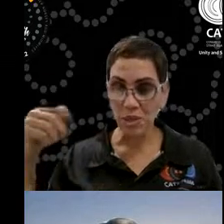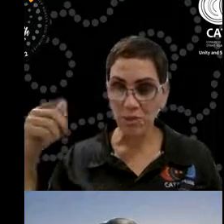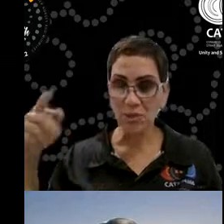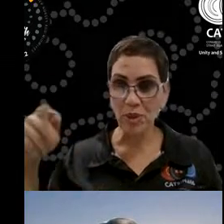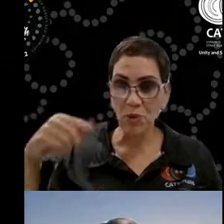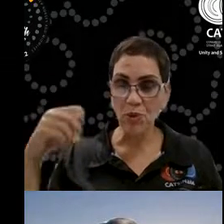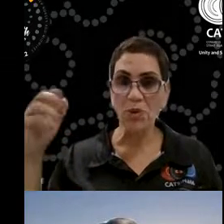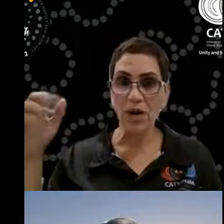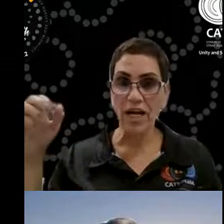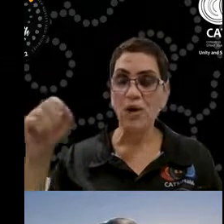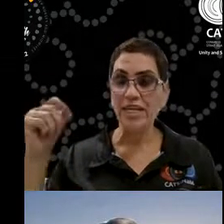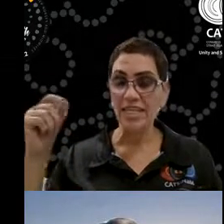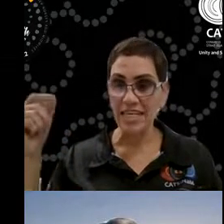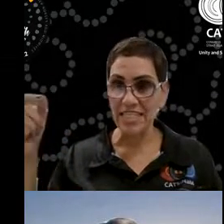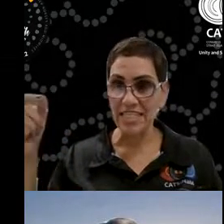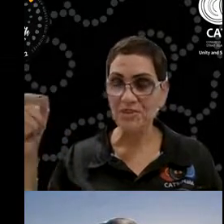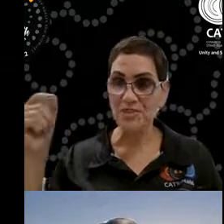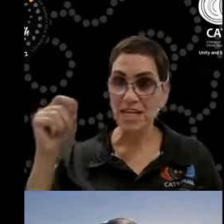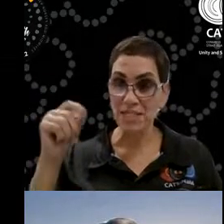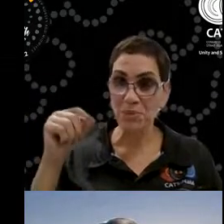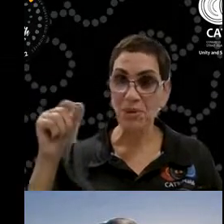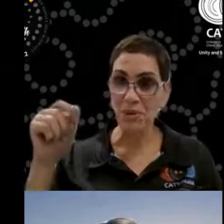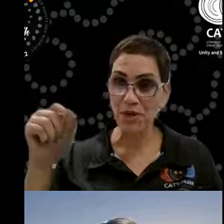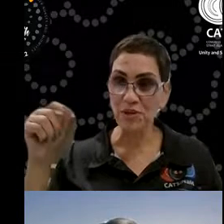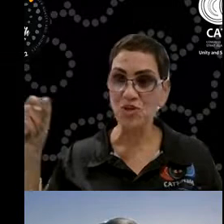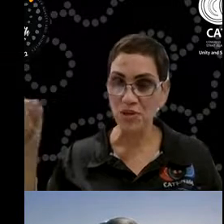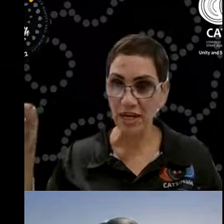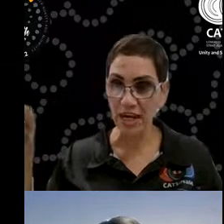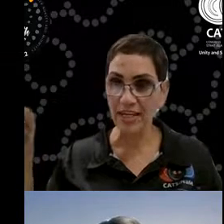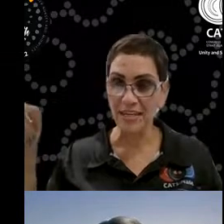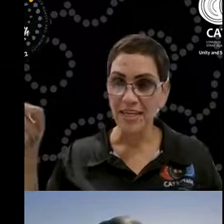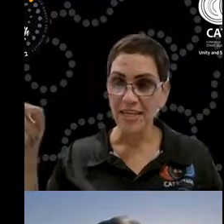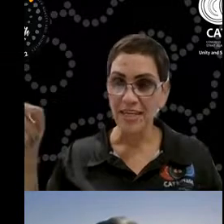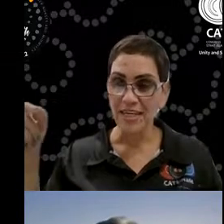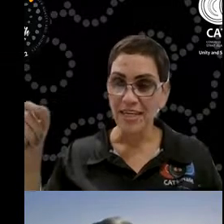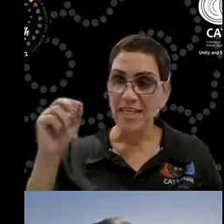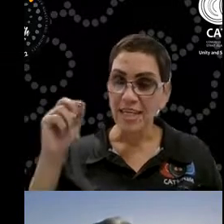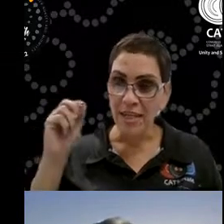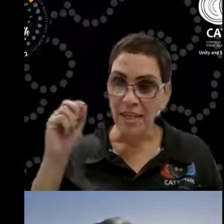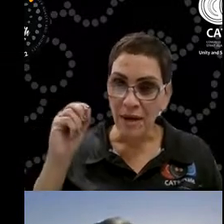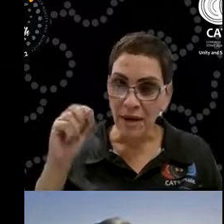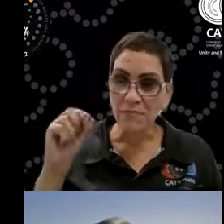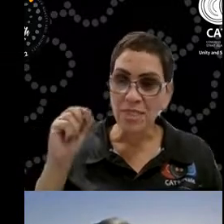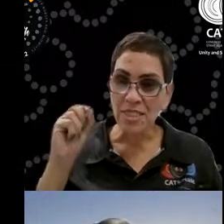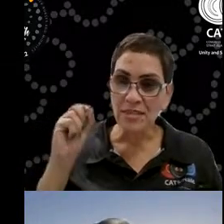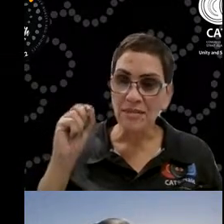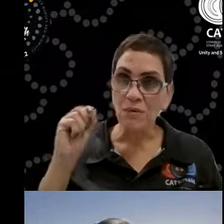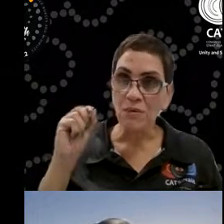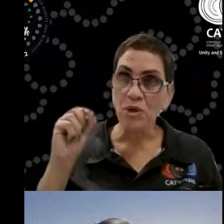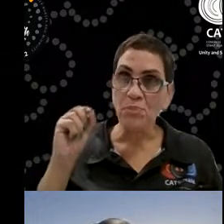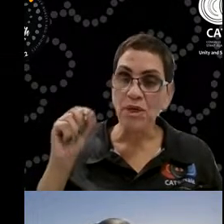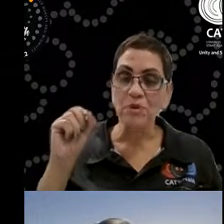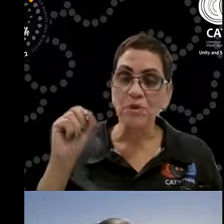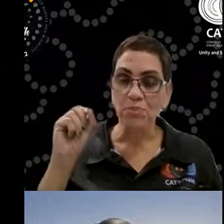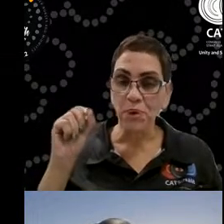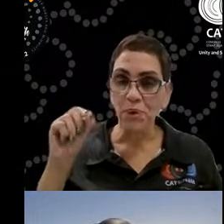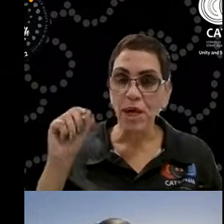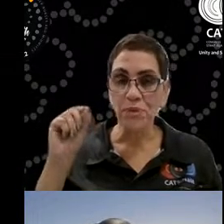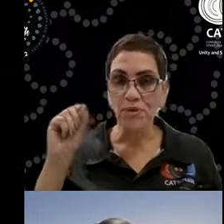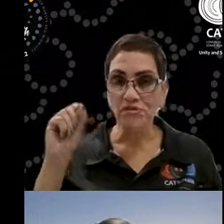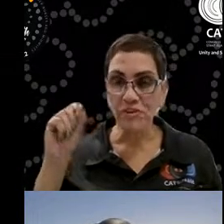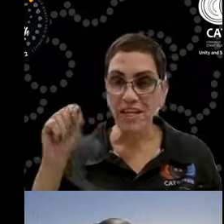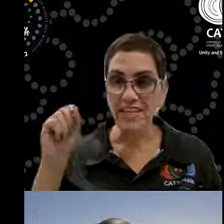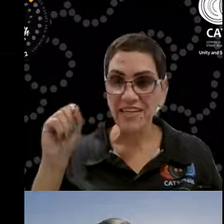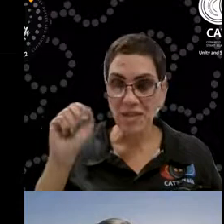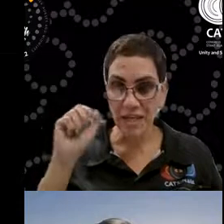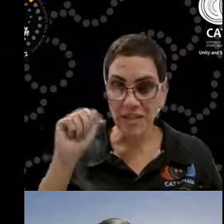You will actually probably walk away knowing less, because that's the point of the training, is that Ramsden wanted people to